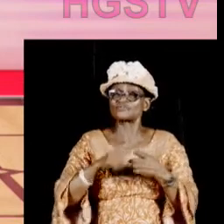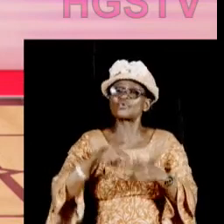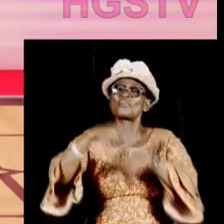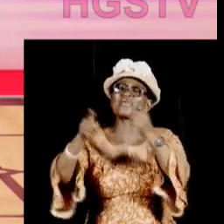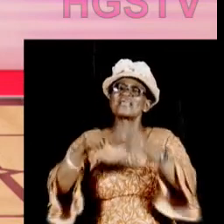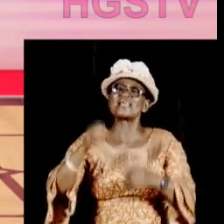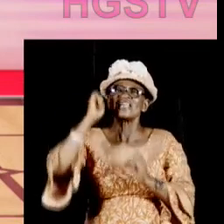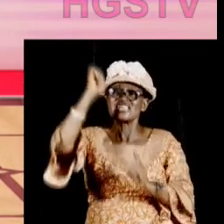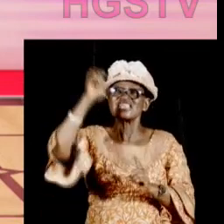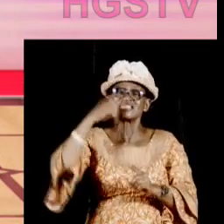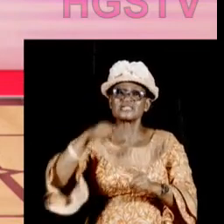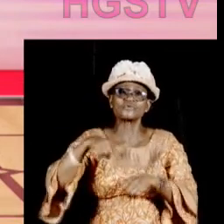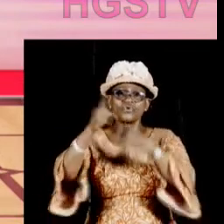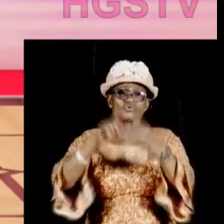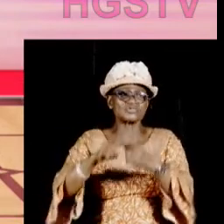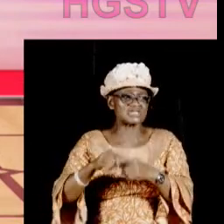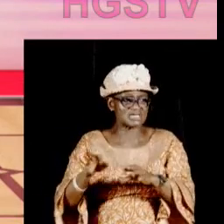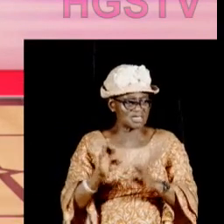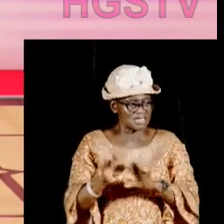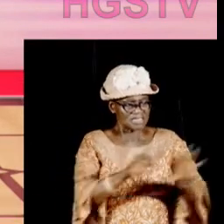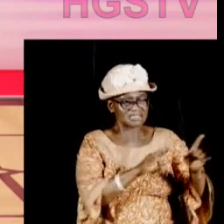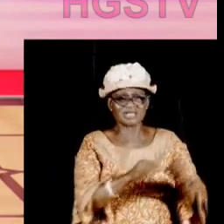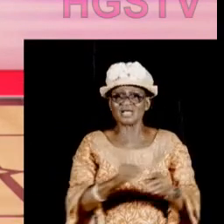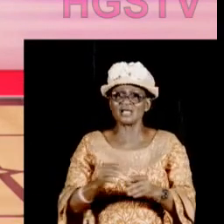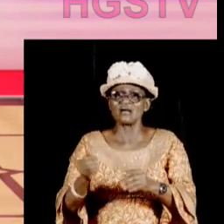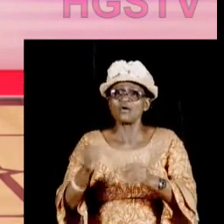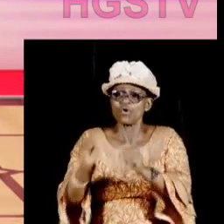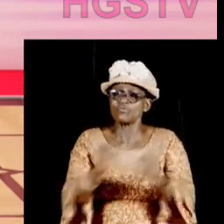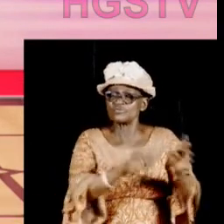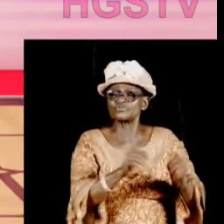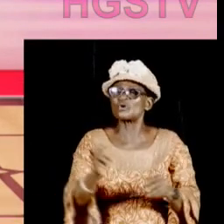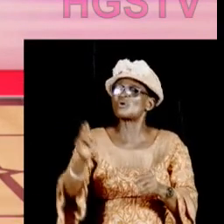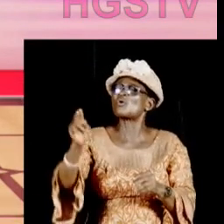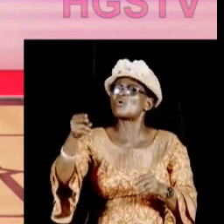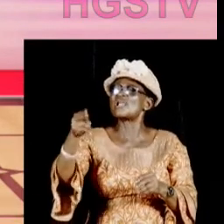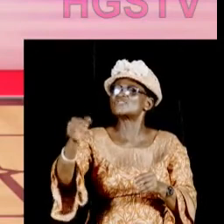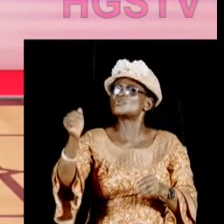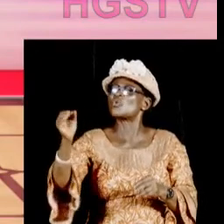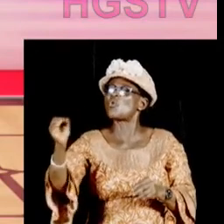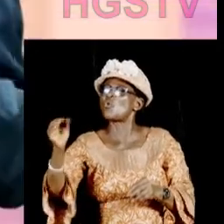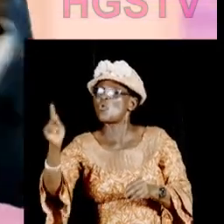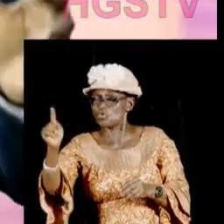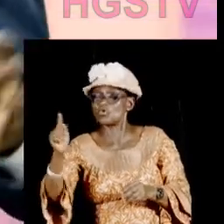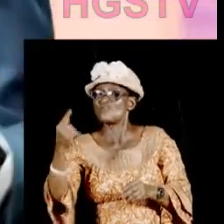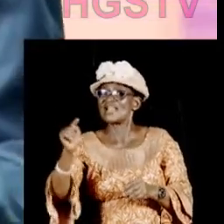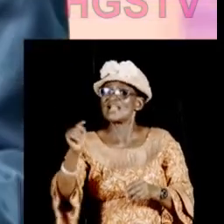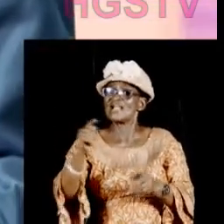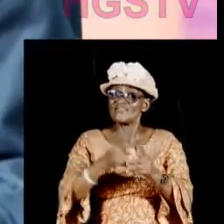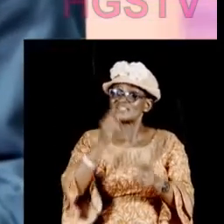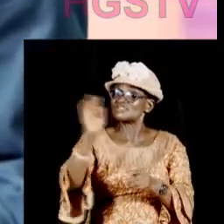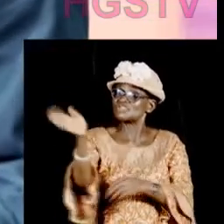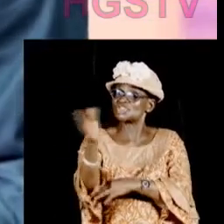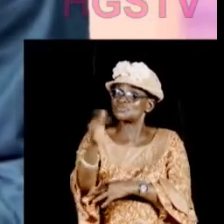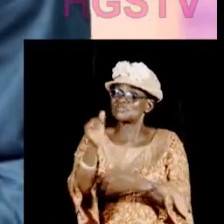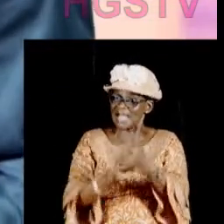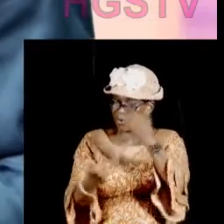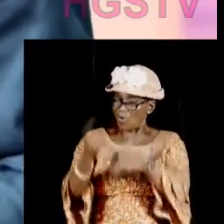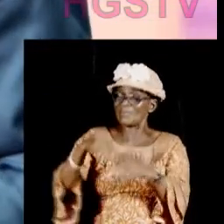sea. Cast your hook. The first fish that come out, open his mouth, take the money, and